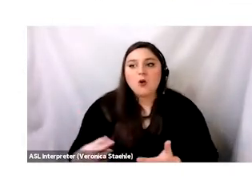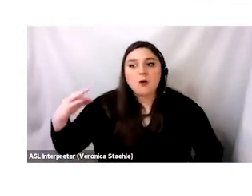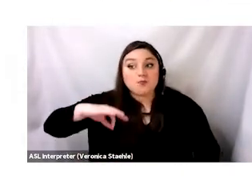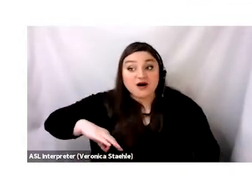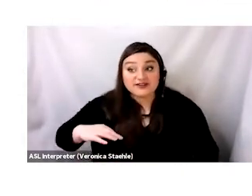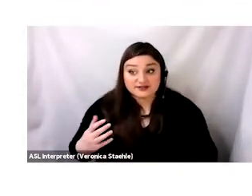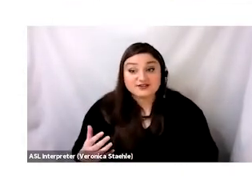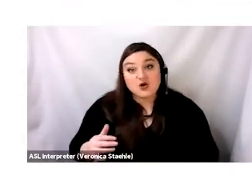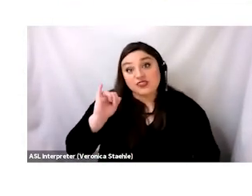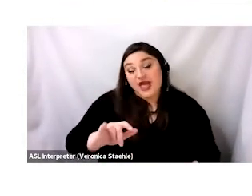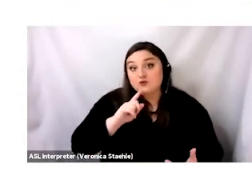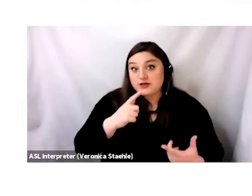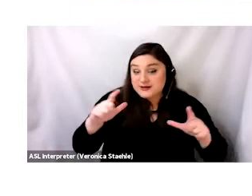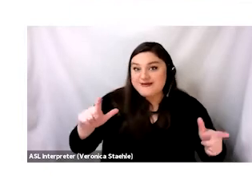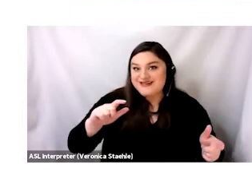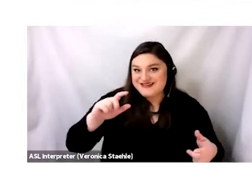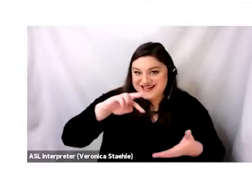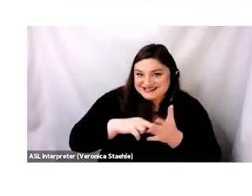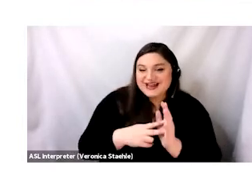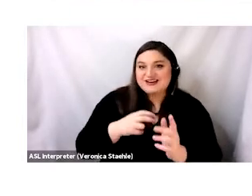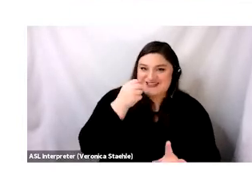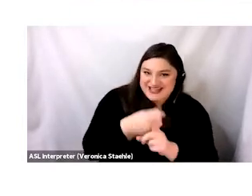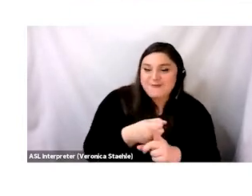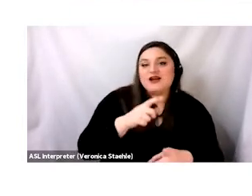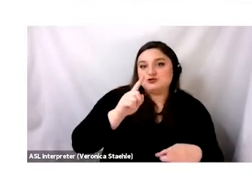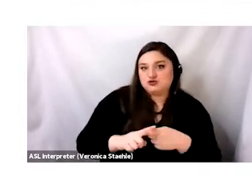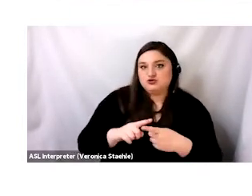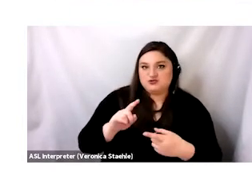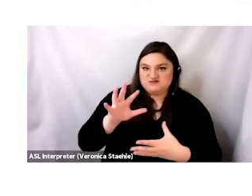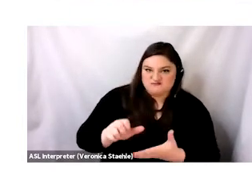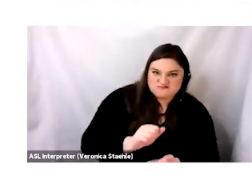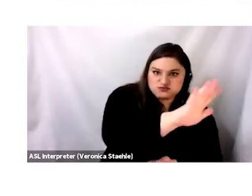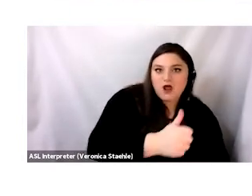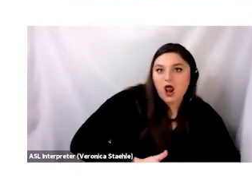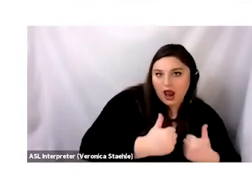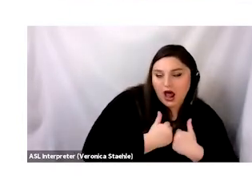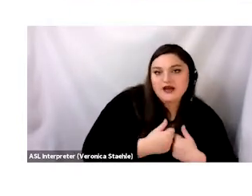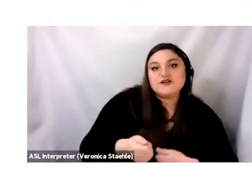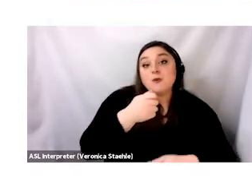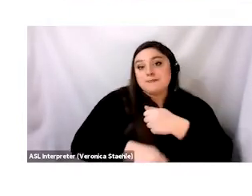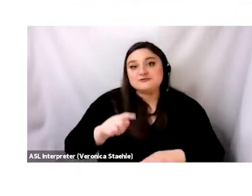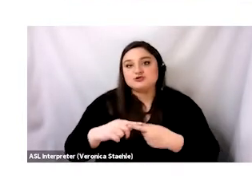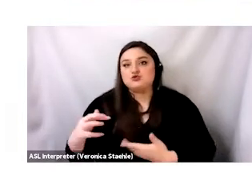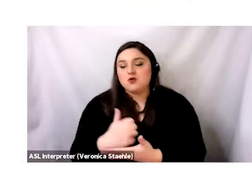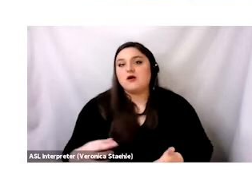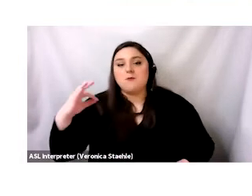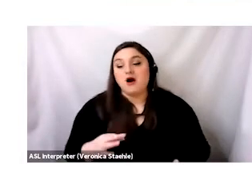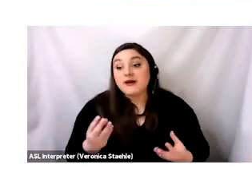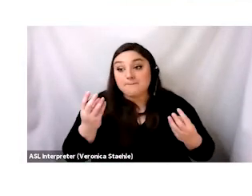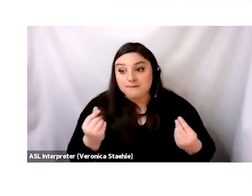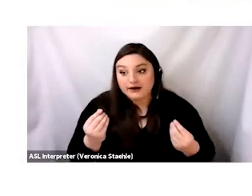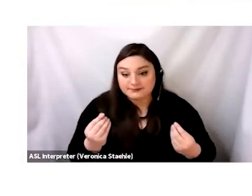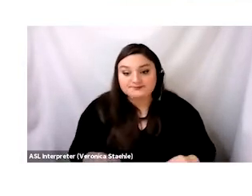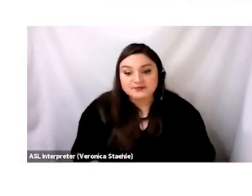history. Prior to the use of native lands for cotton, enslaved Africans in the US were brought to the country and